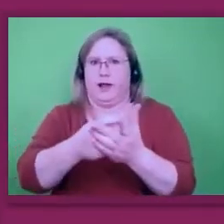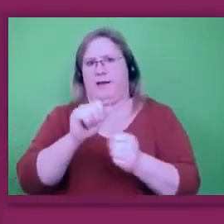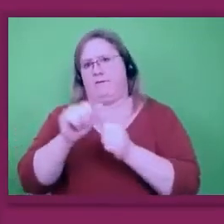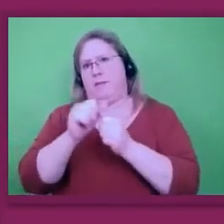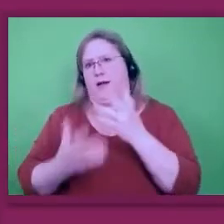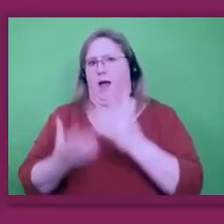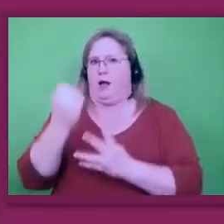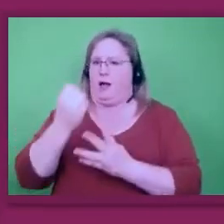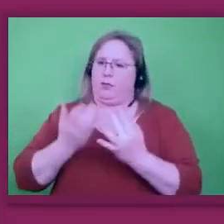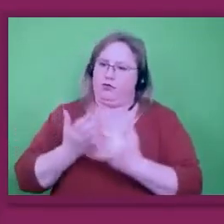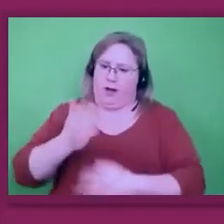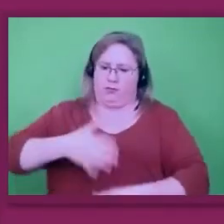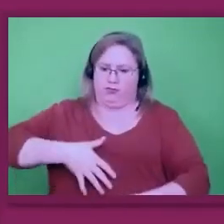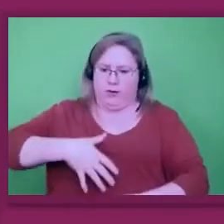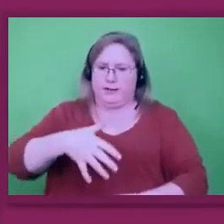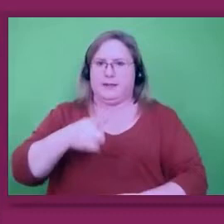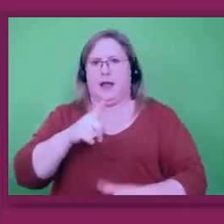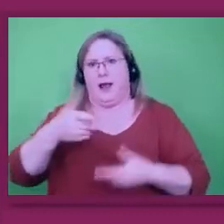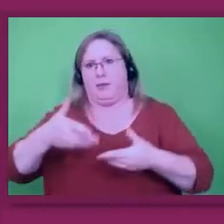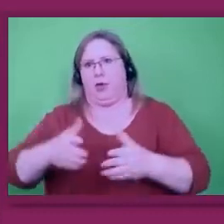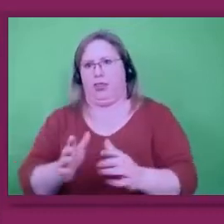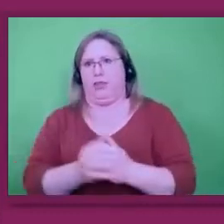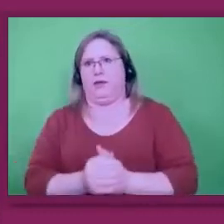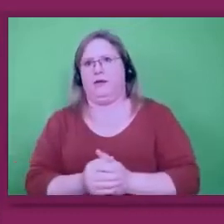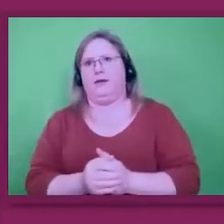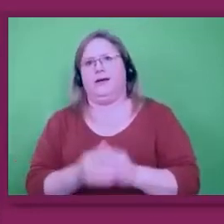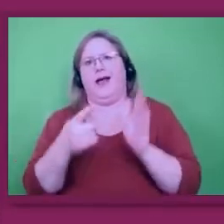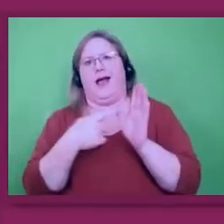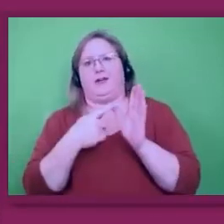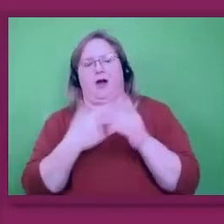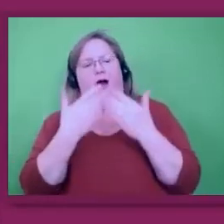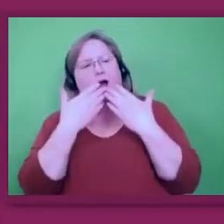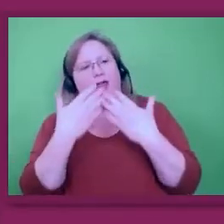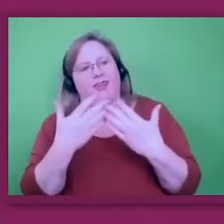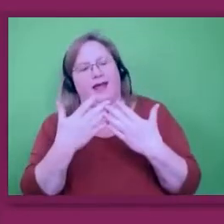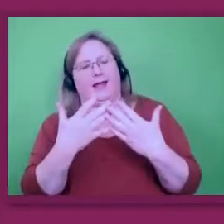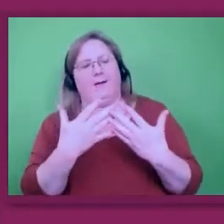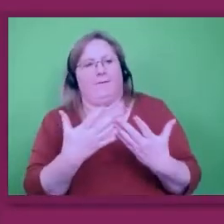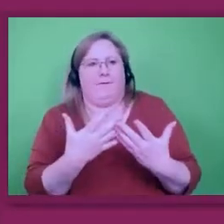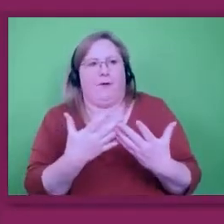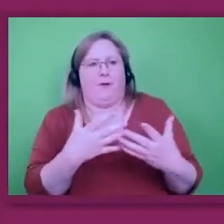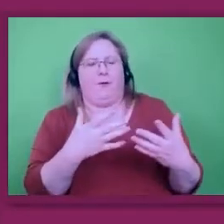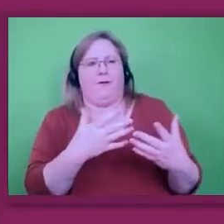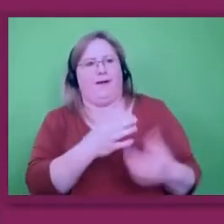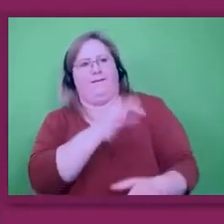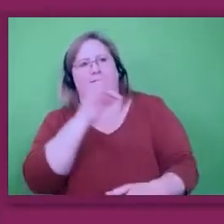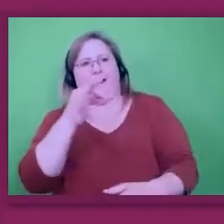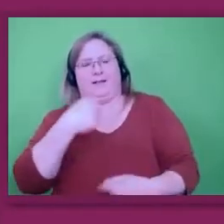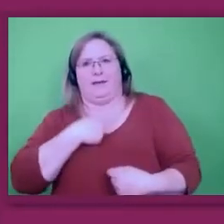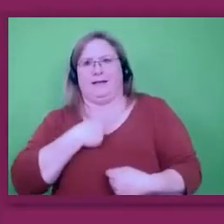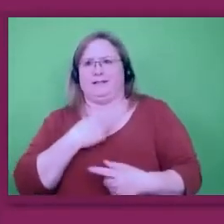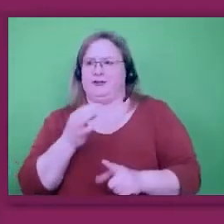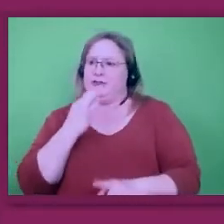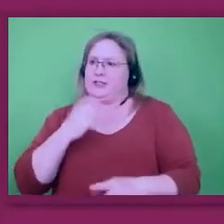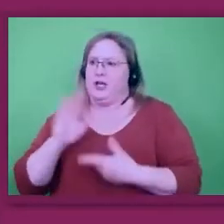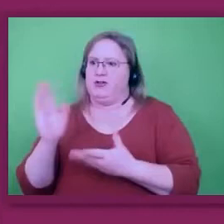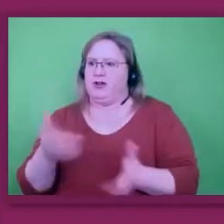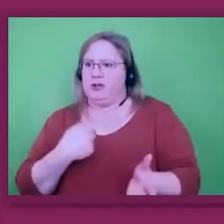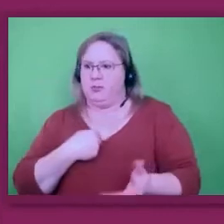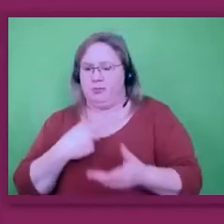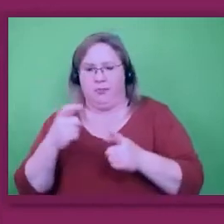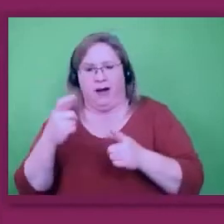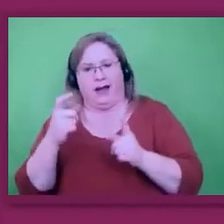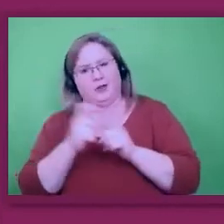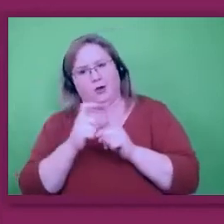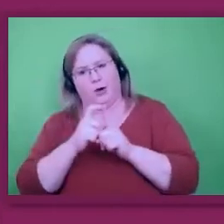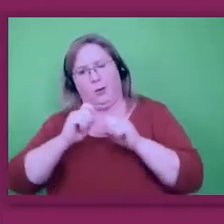Thank you so much for having me. And just as you were introducing me, my daughter woke up from her nap, which I